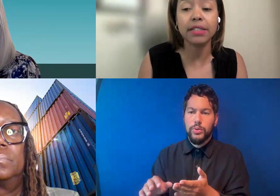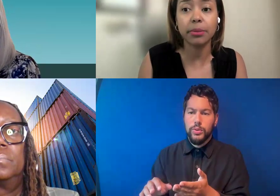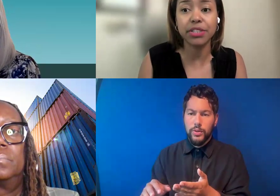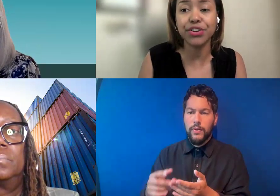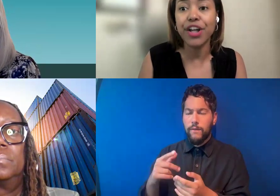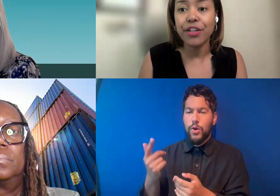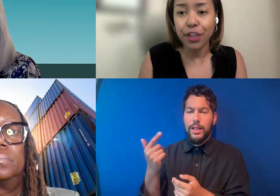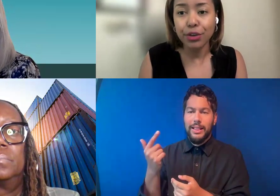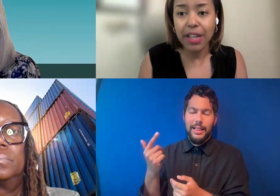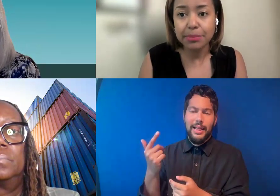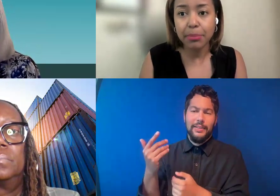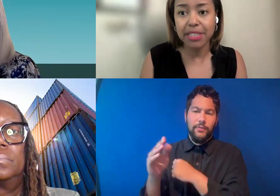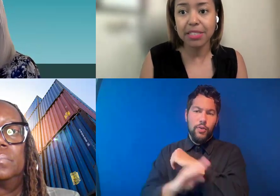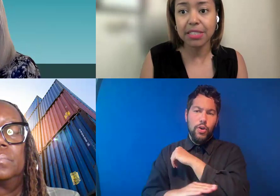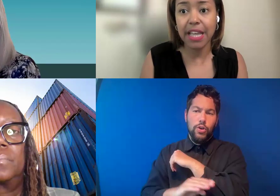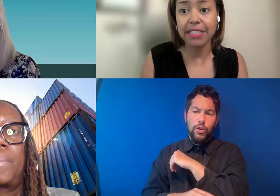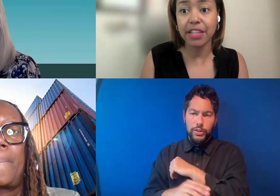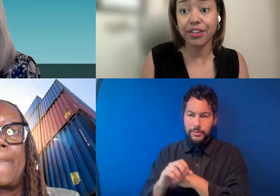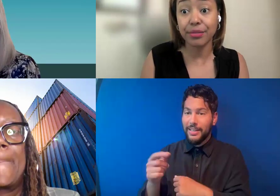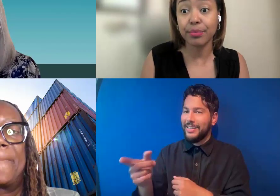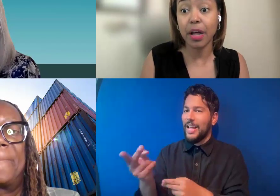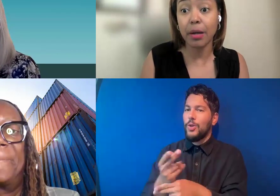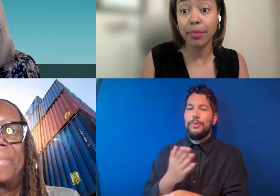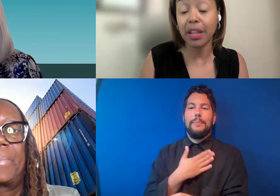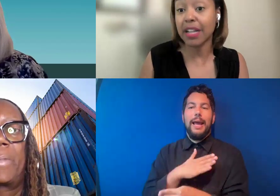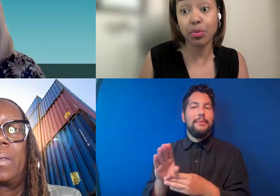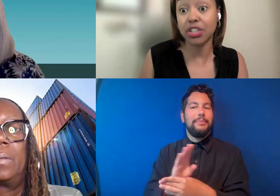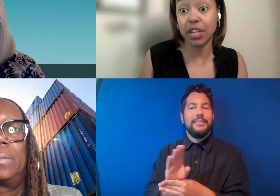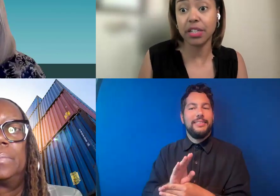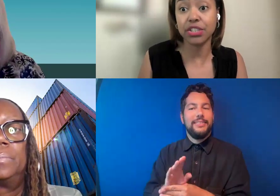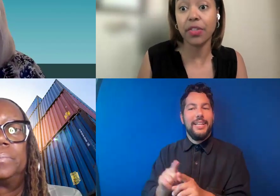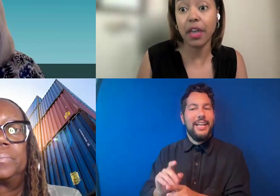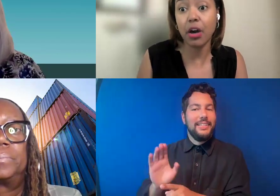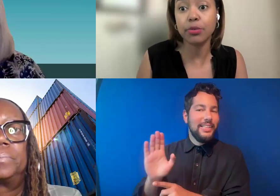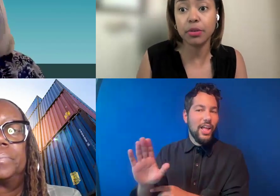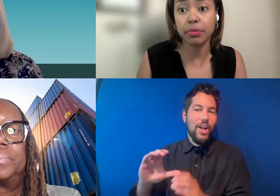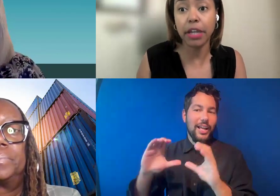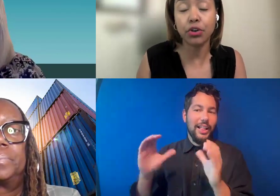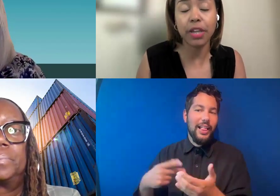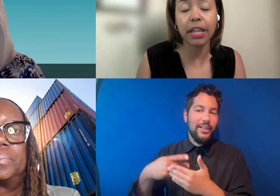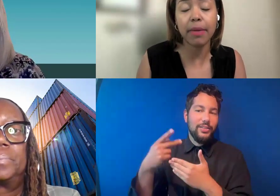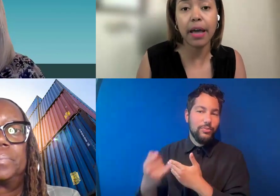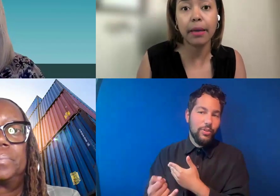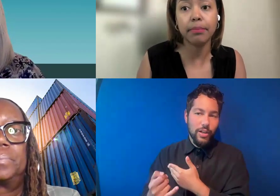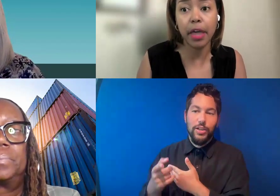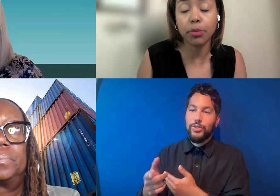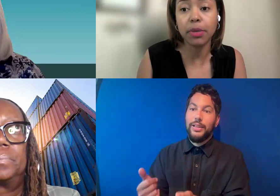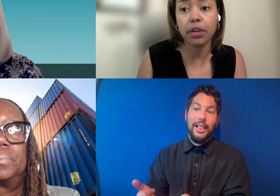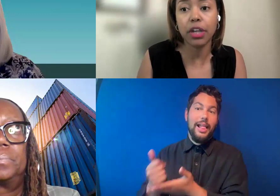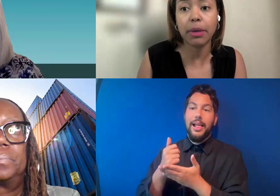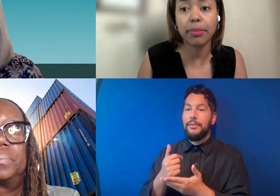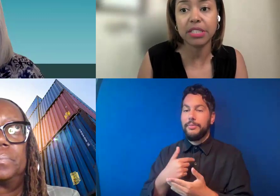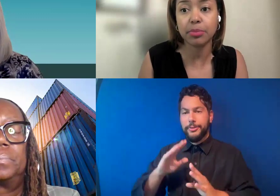last semester, they utilized my business as their class project, and so they helped me in creating